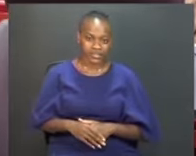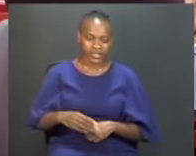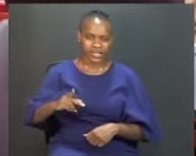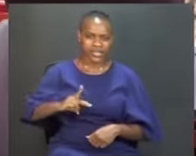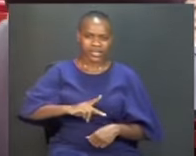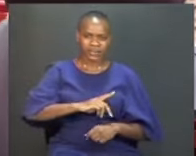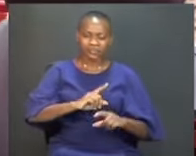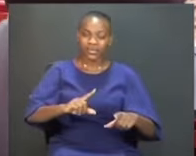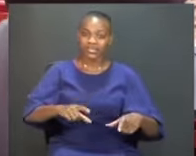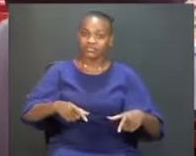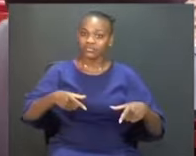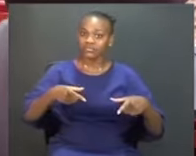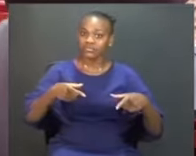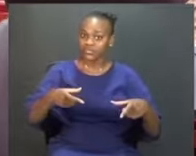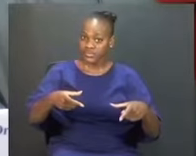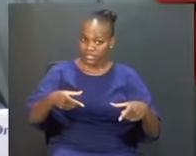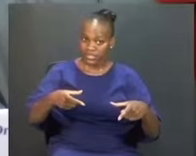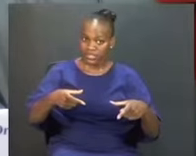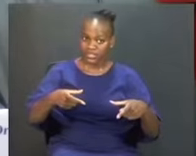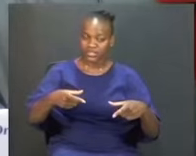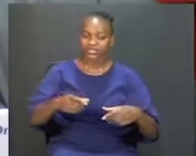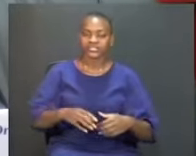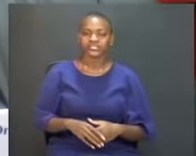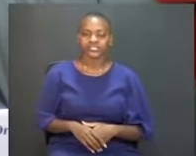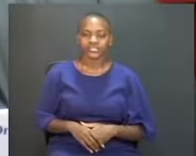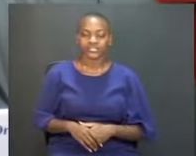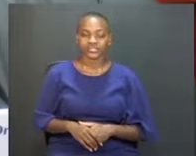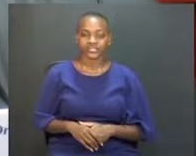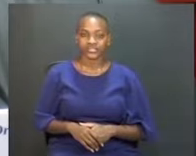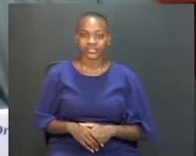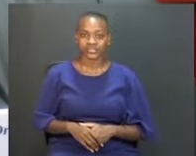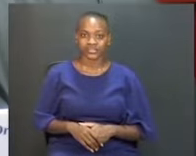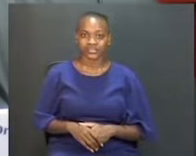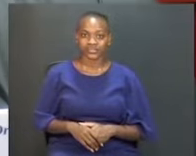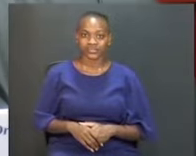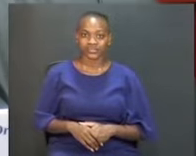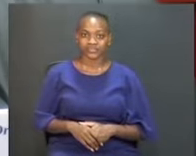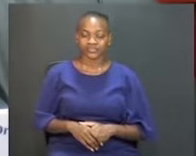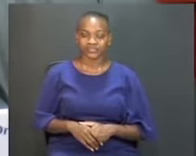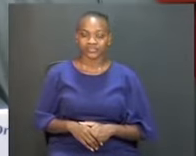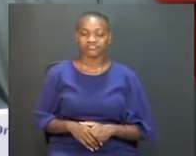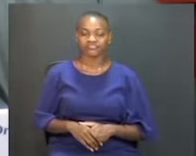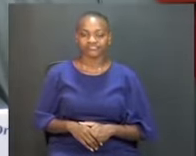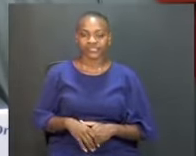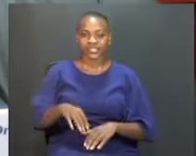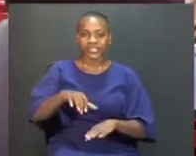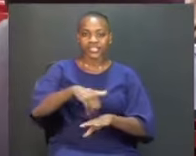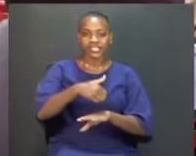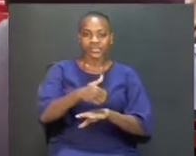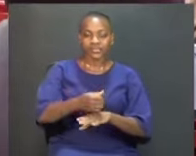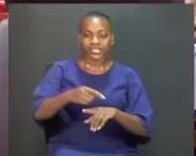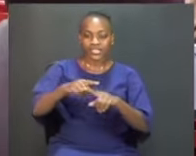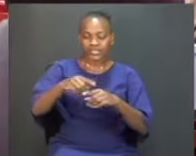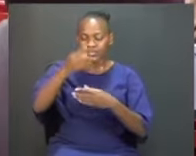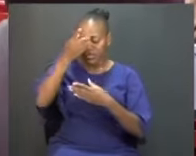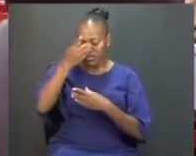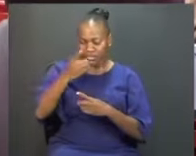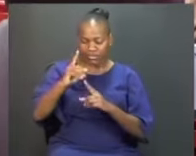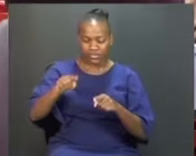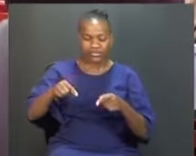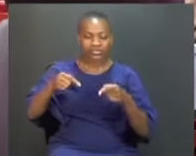delegation, as constituted by our resolution, went to Port